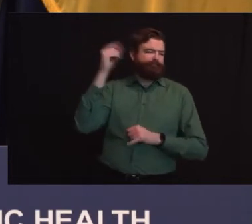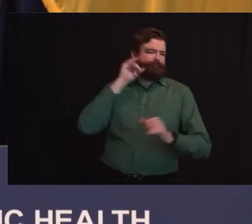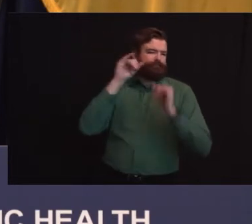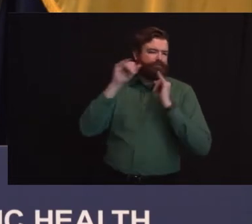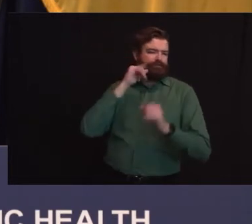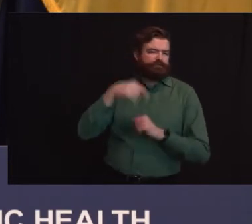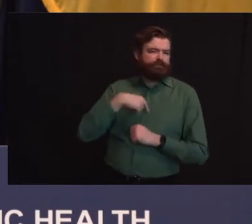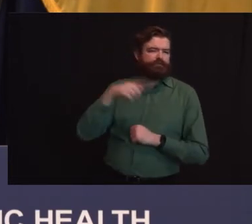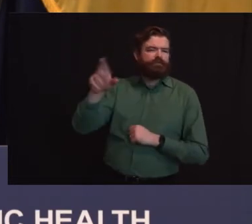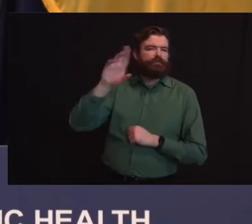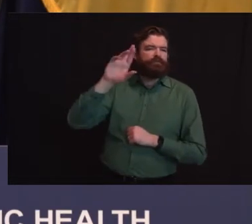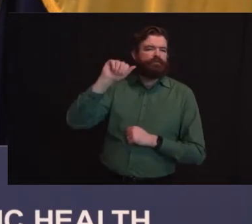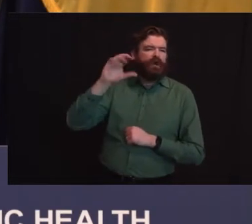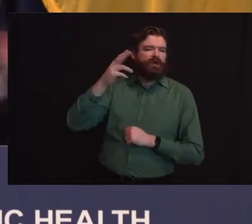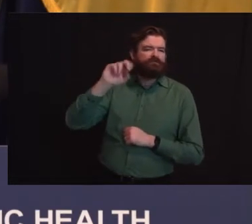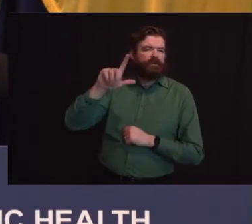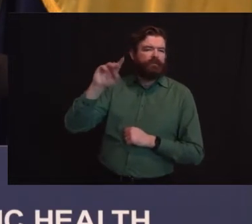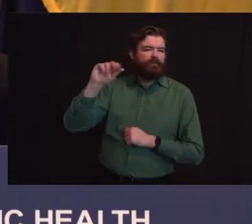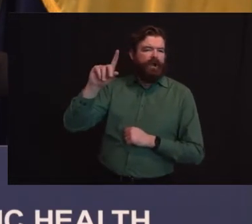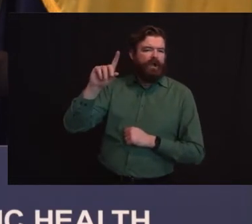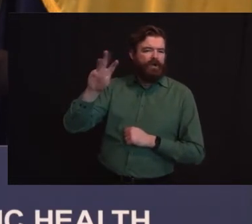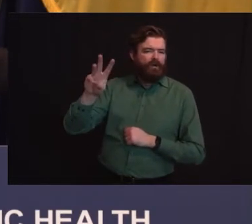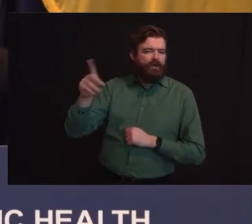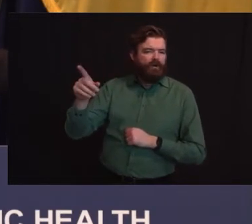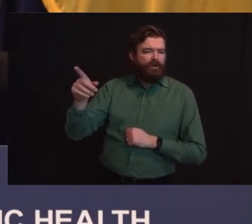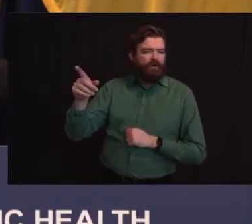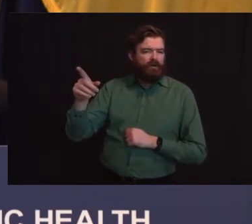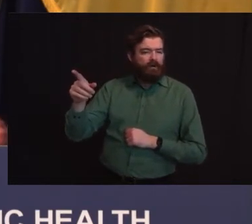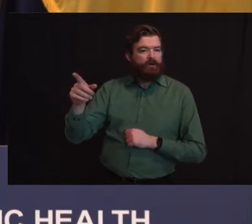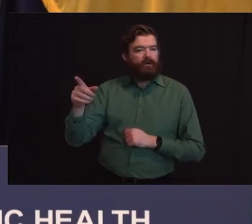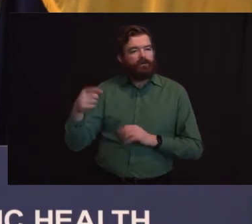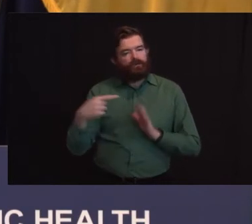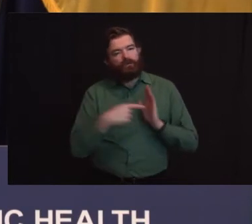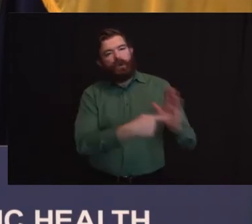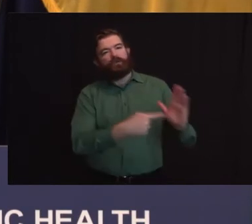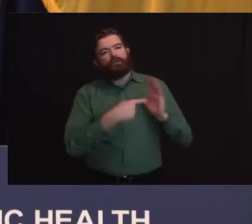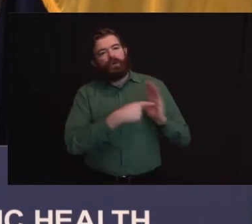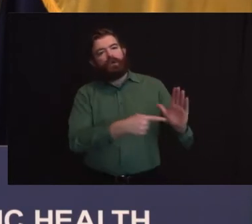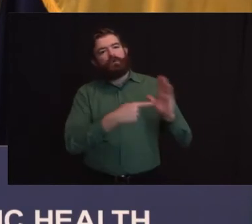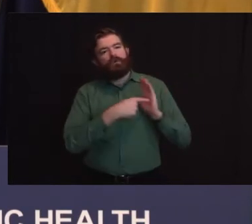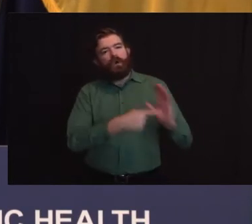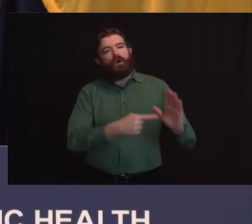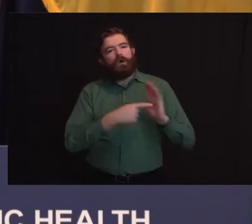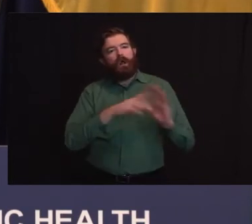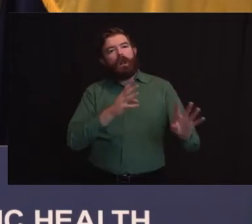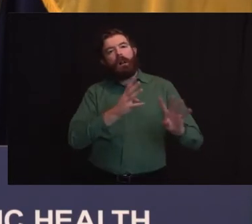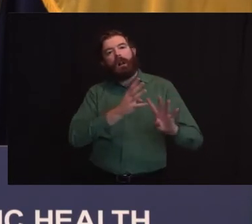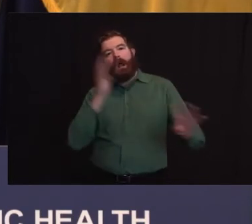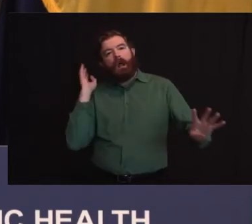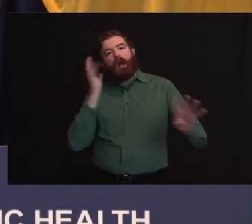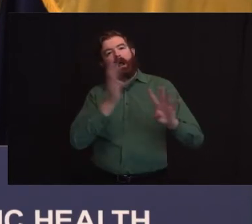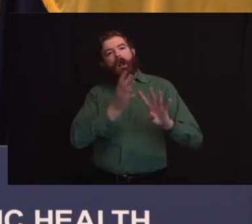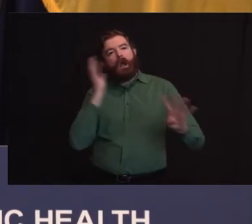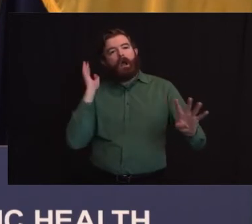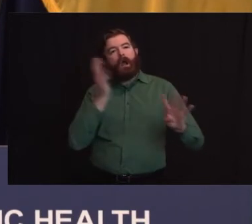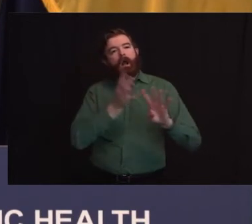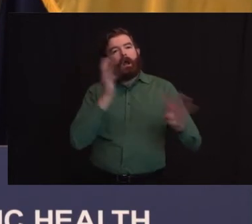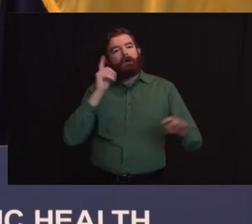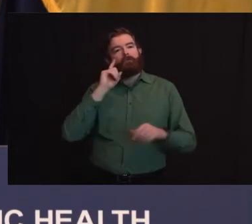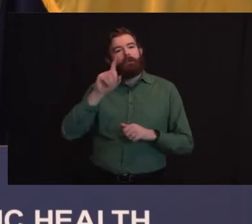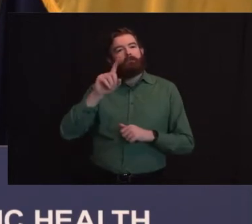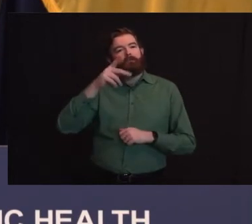kept showing a picture of lines, the Paramus testing site, Pat, with FEMA worked with us,